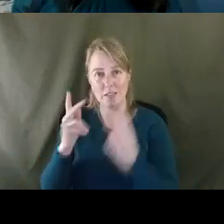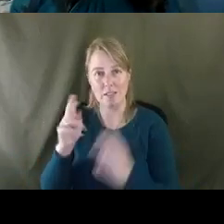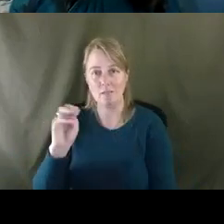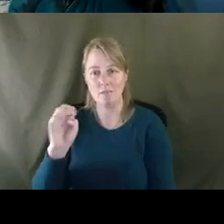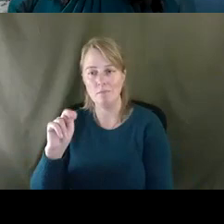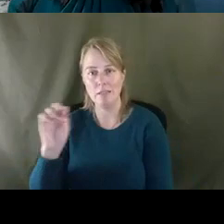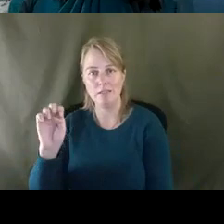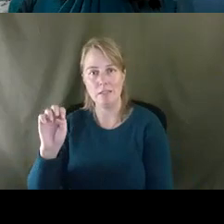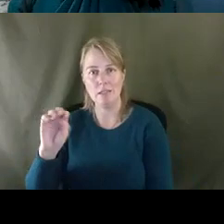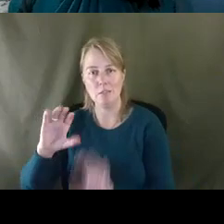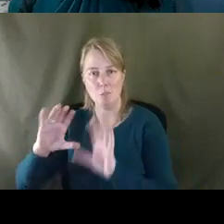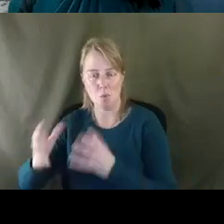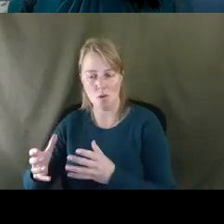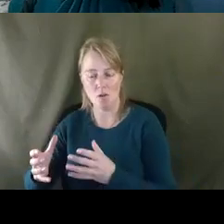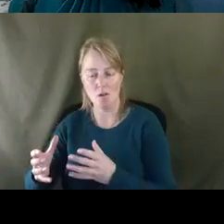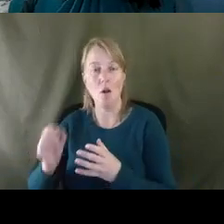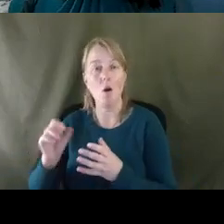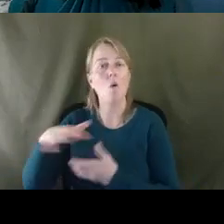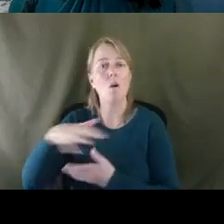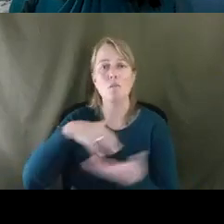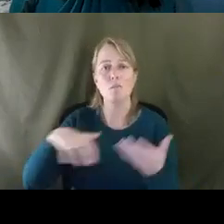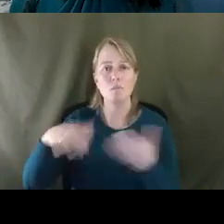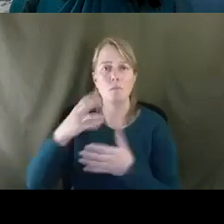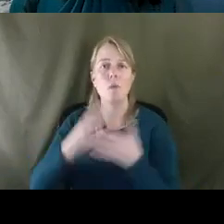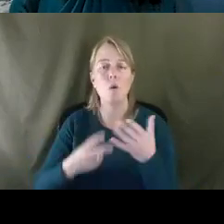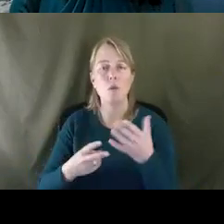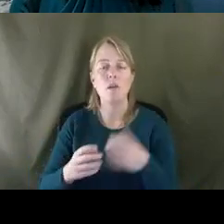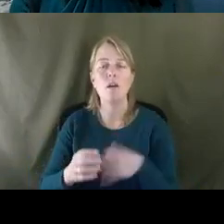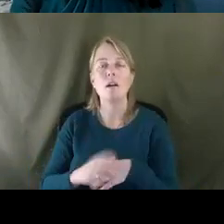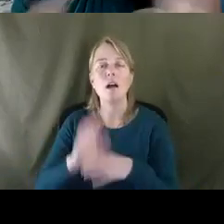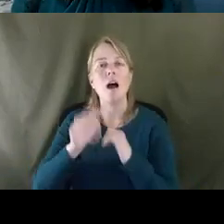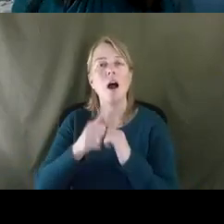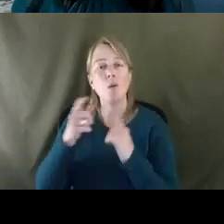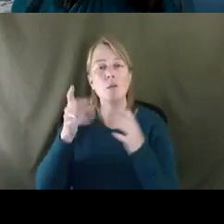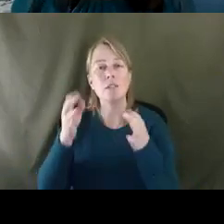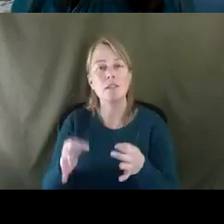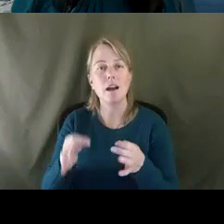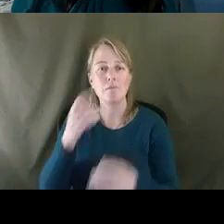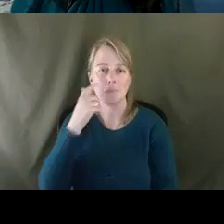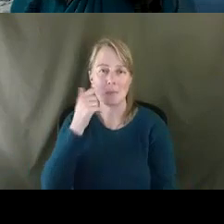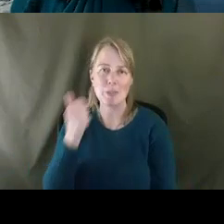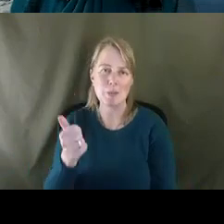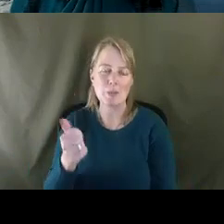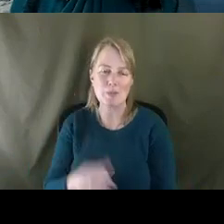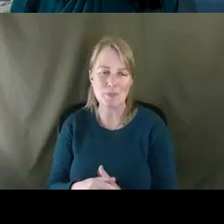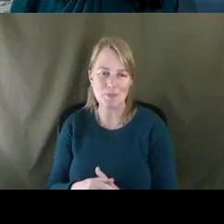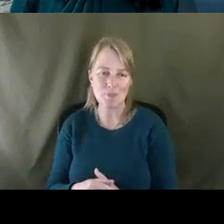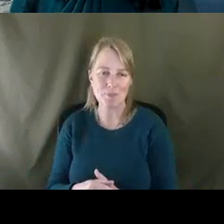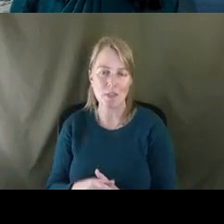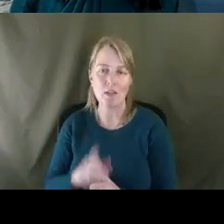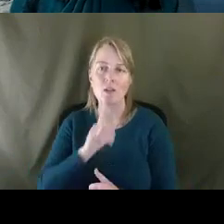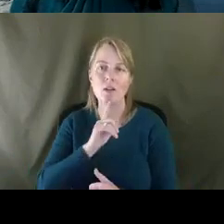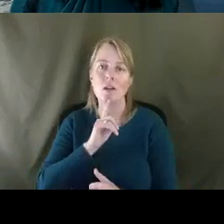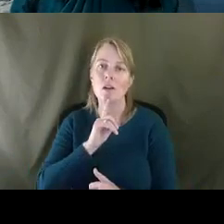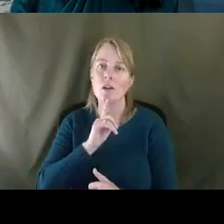pool. You could also do a blend of both if needed. The way you choose to do that is completely up to you. The real magic